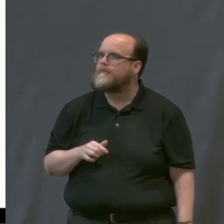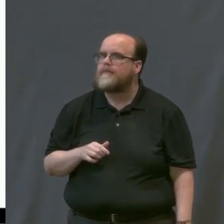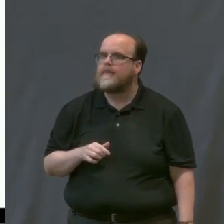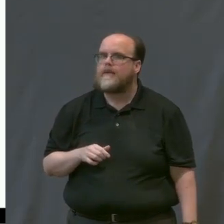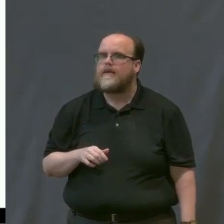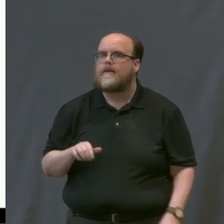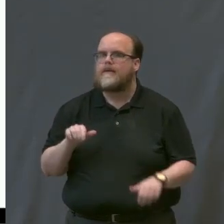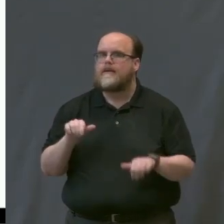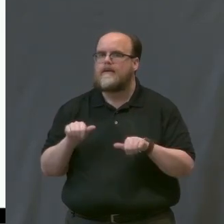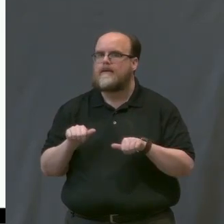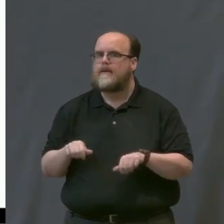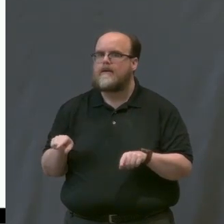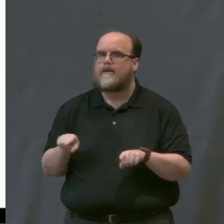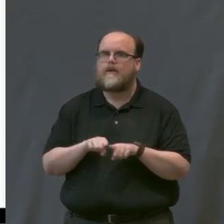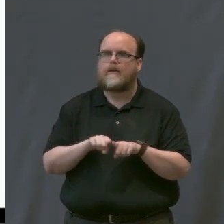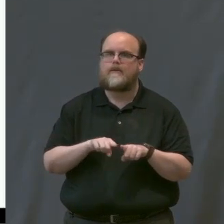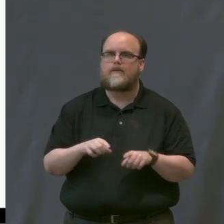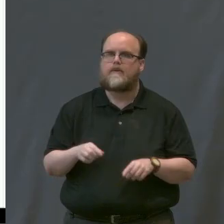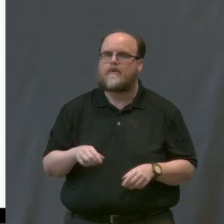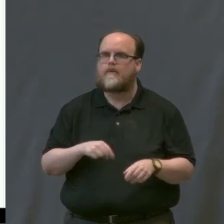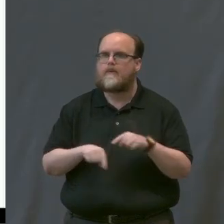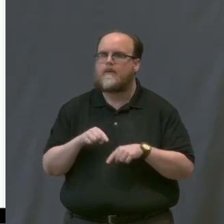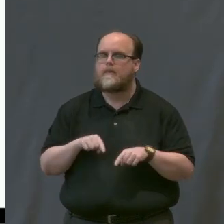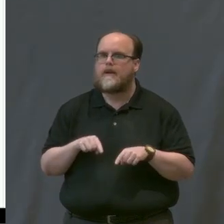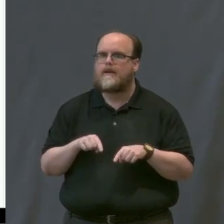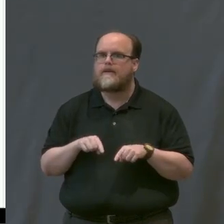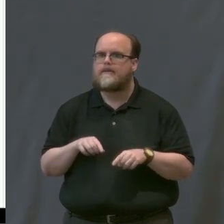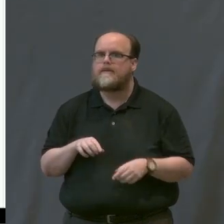You can also go back here.